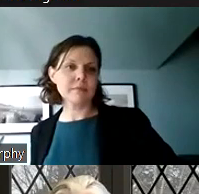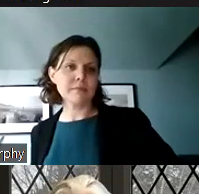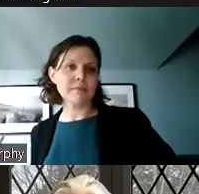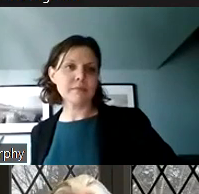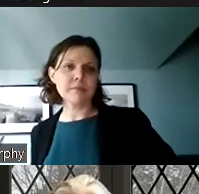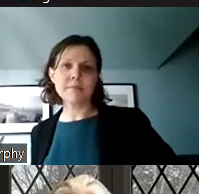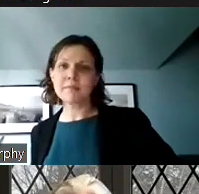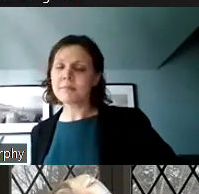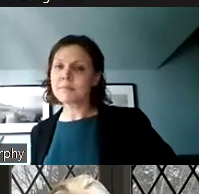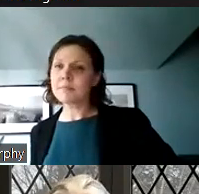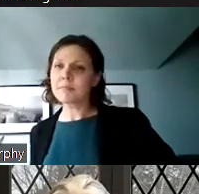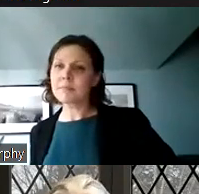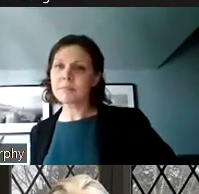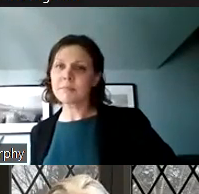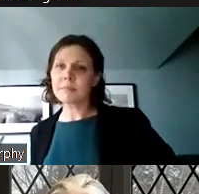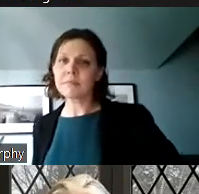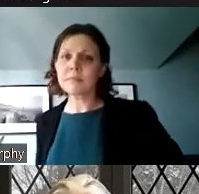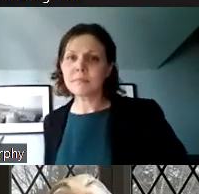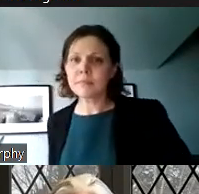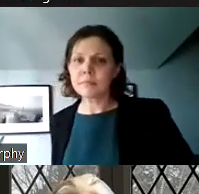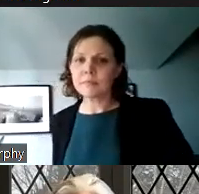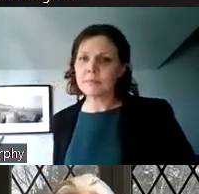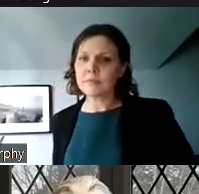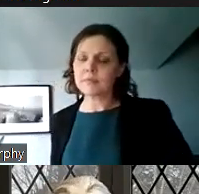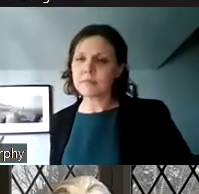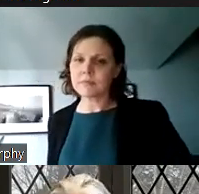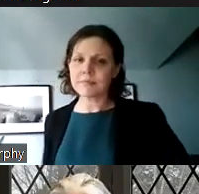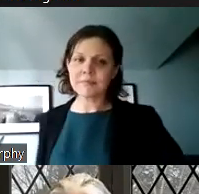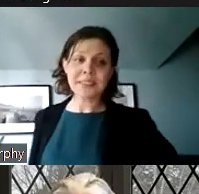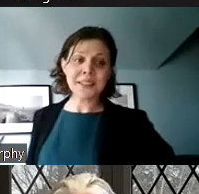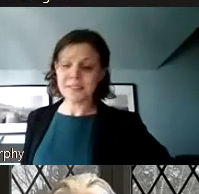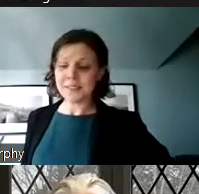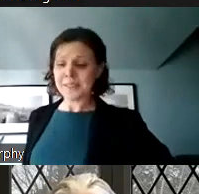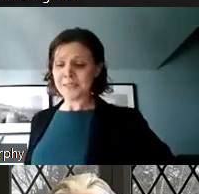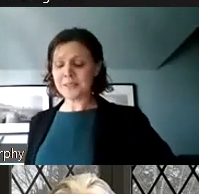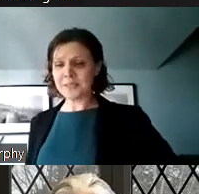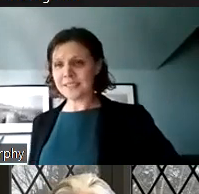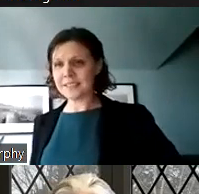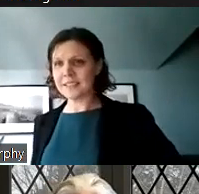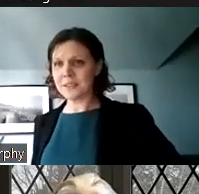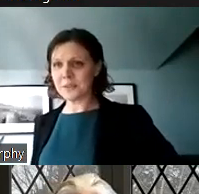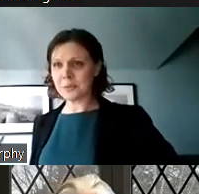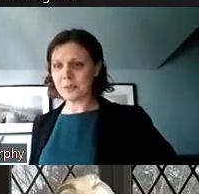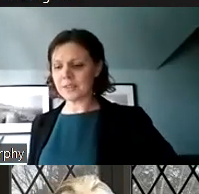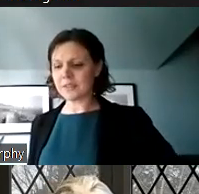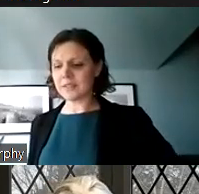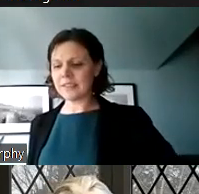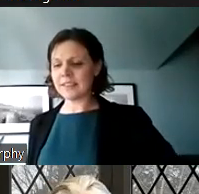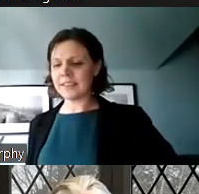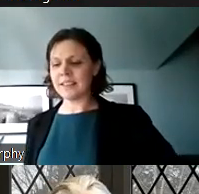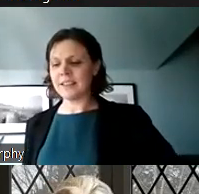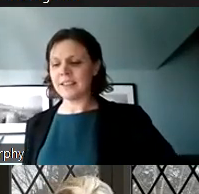note that today's lecture is available in American Sign Language with interpretation provided by trailblazing interpreters. And due to